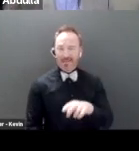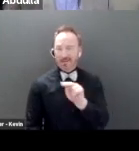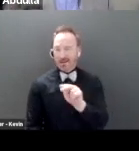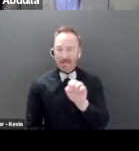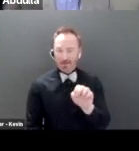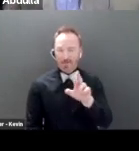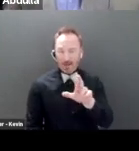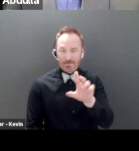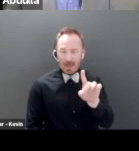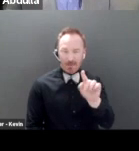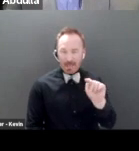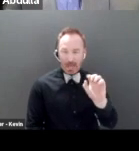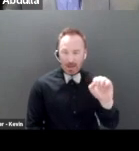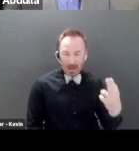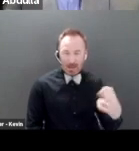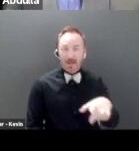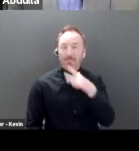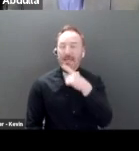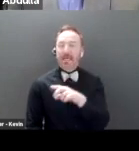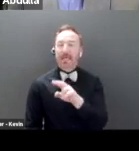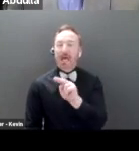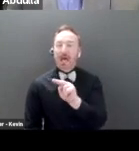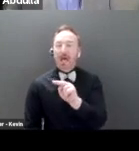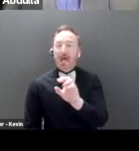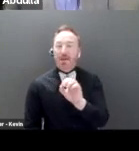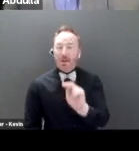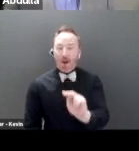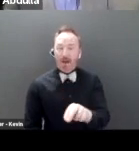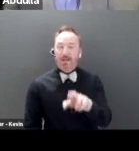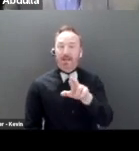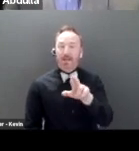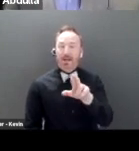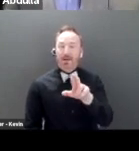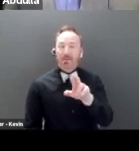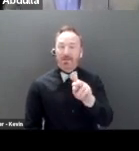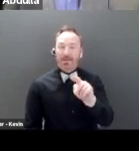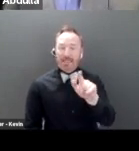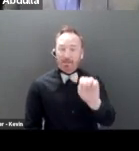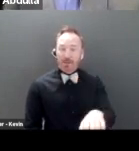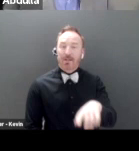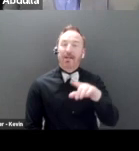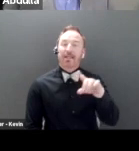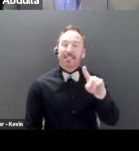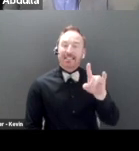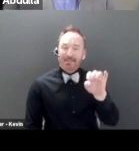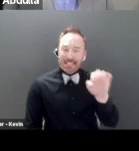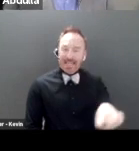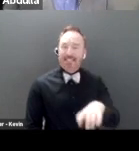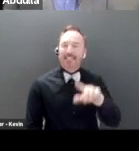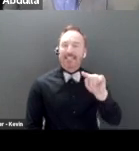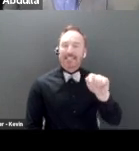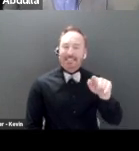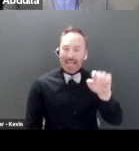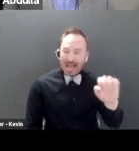dividend tax on hand account, or NERDTO. And there is withholding tax on this type of payment if you pay to a